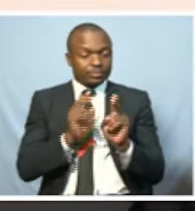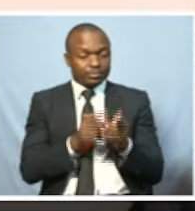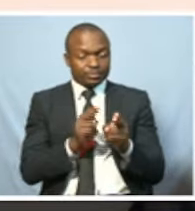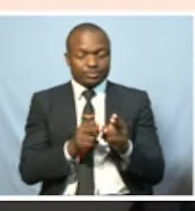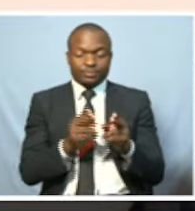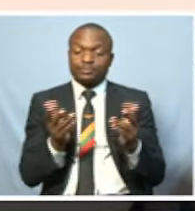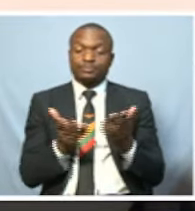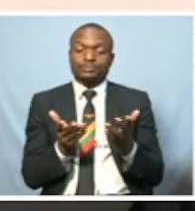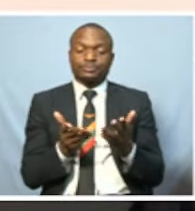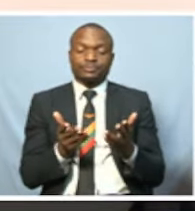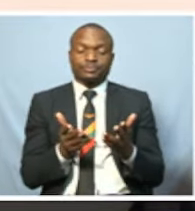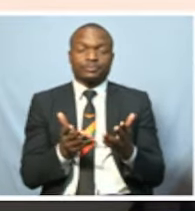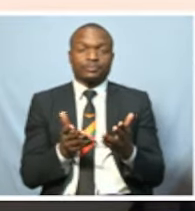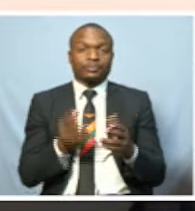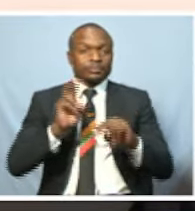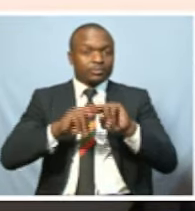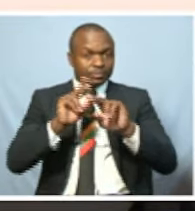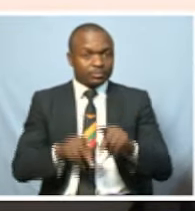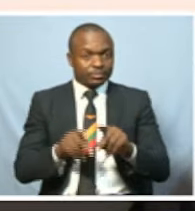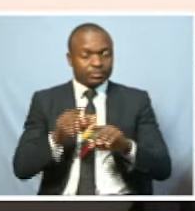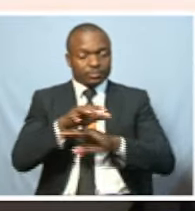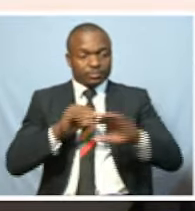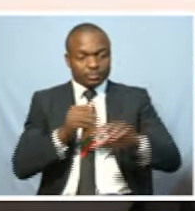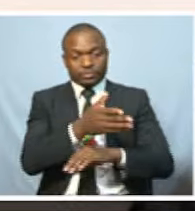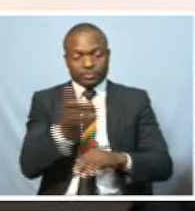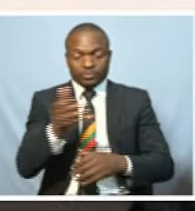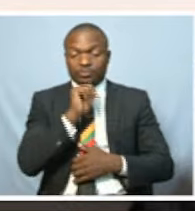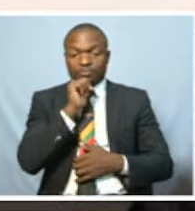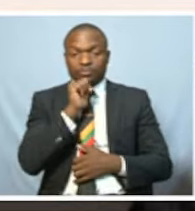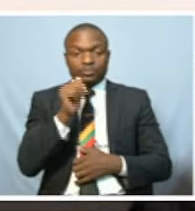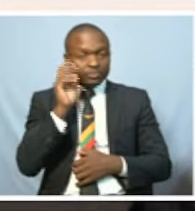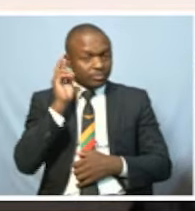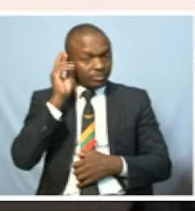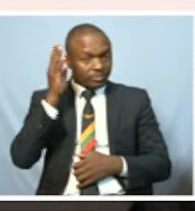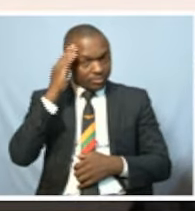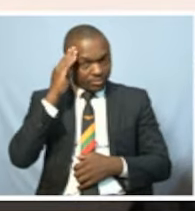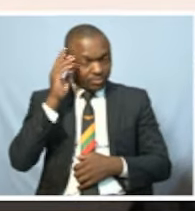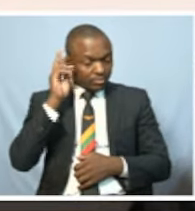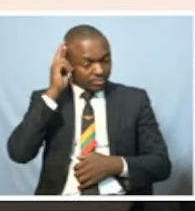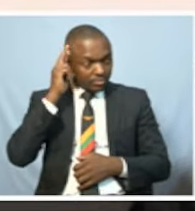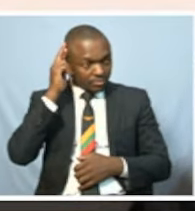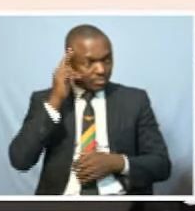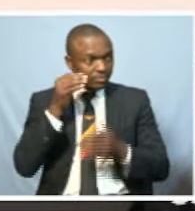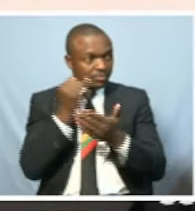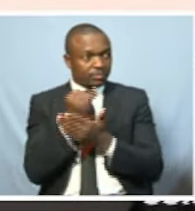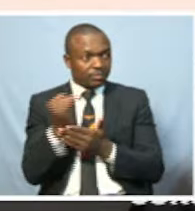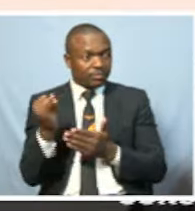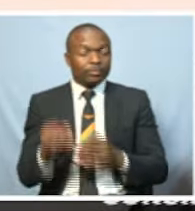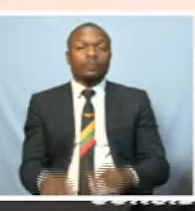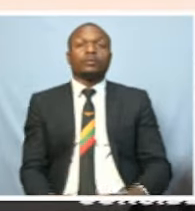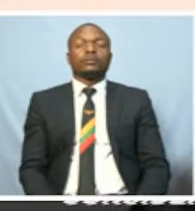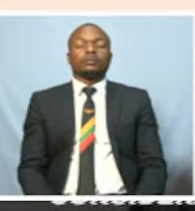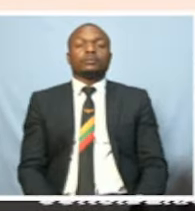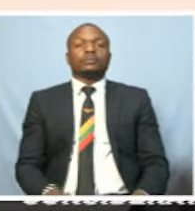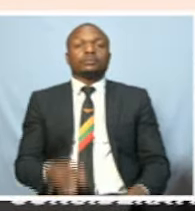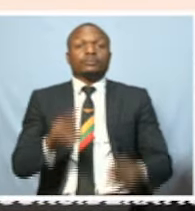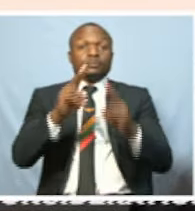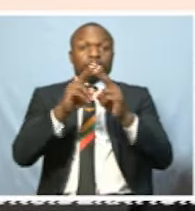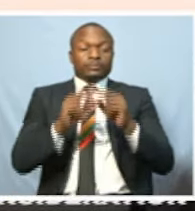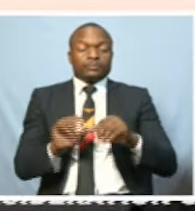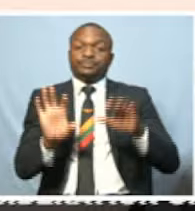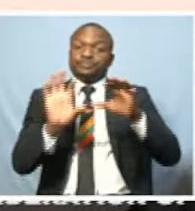affirmative. Hence, Chair, we are calling them unknown reasons. Chair, on the issue of rural electrification,